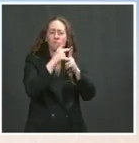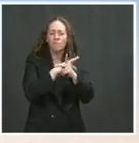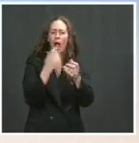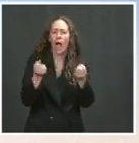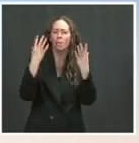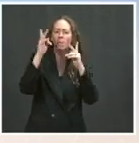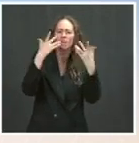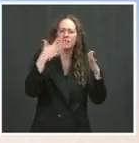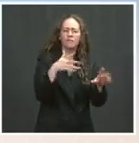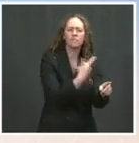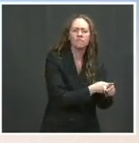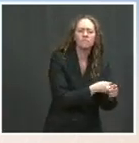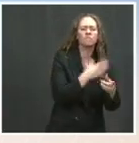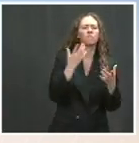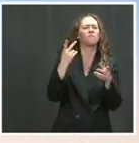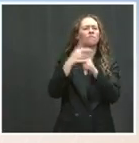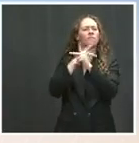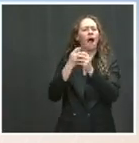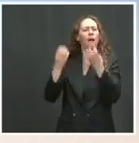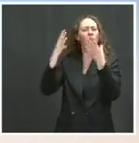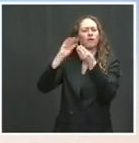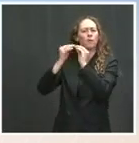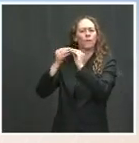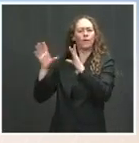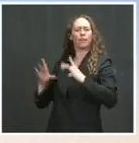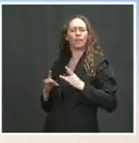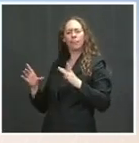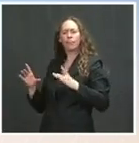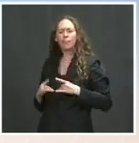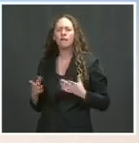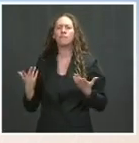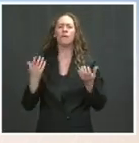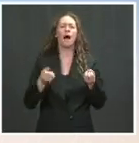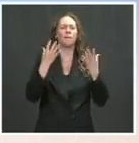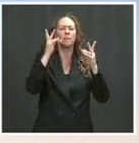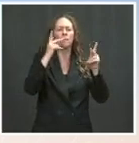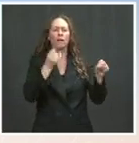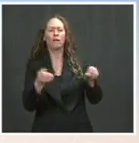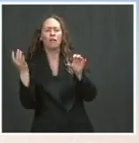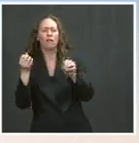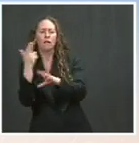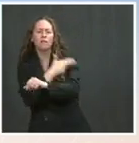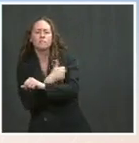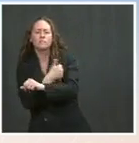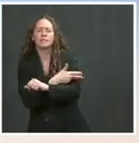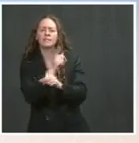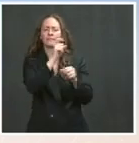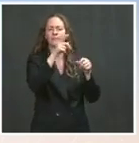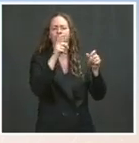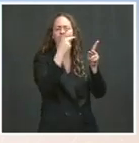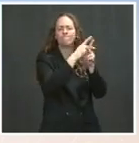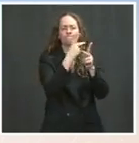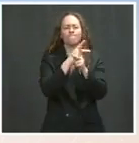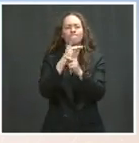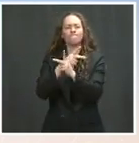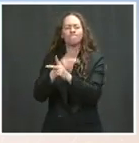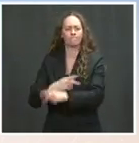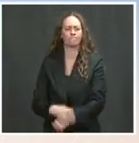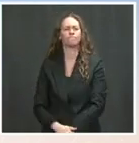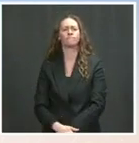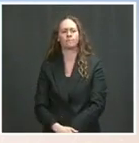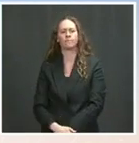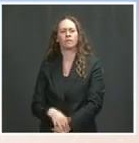that, but it was the responsible step to put out the data from the scientists when it was available, and that's exactly what we